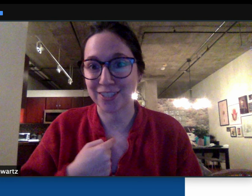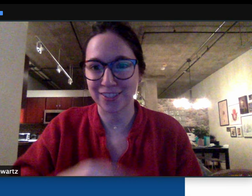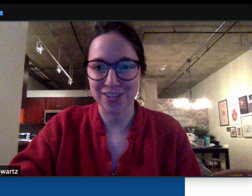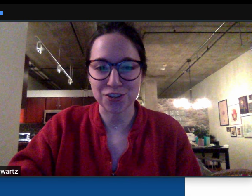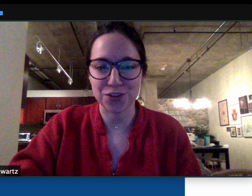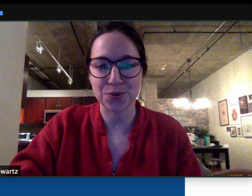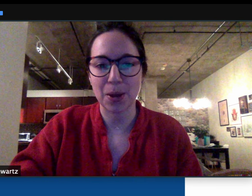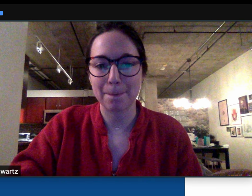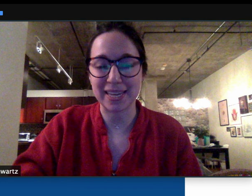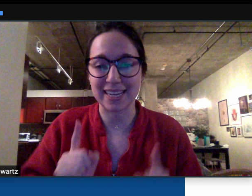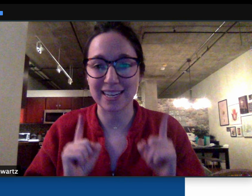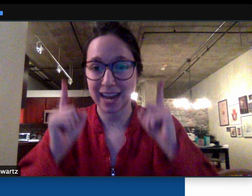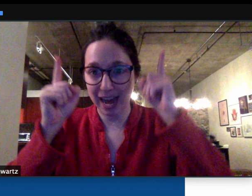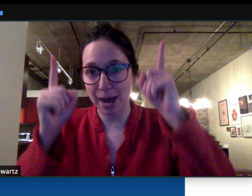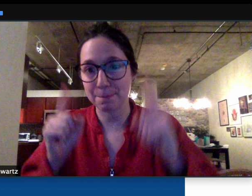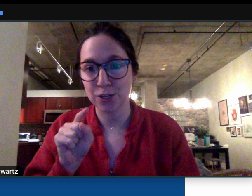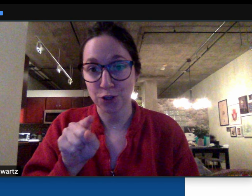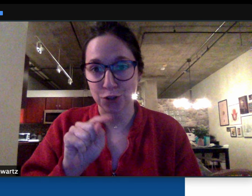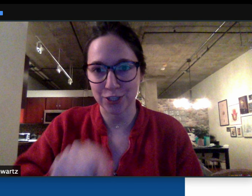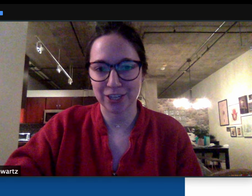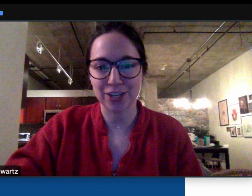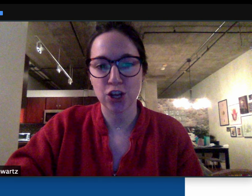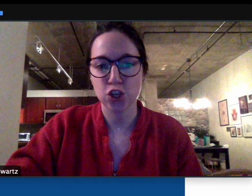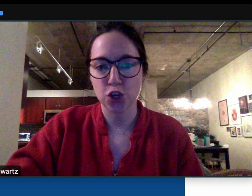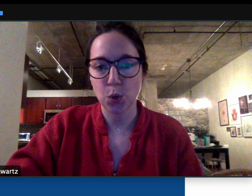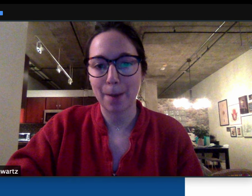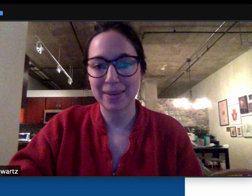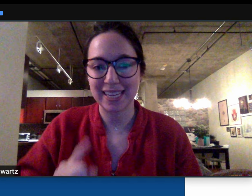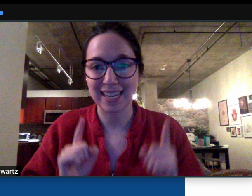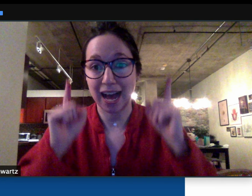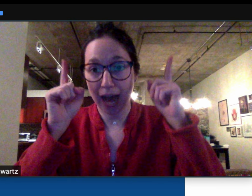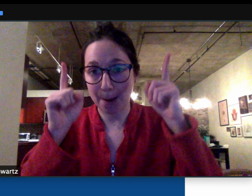My turn. U-P. Up. Your turn.